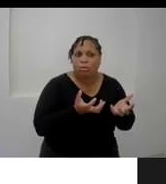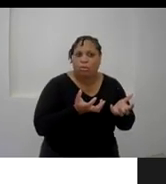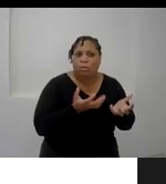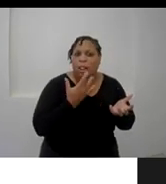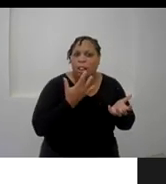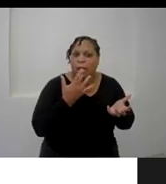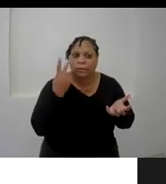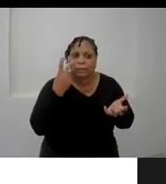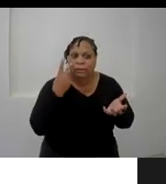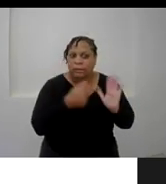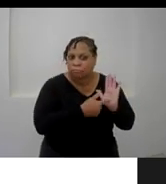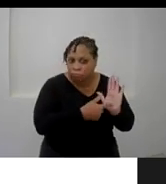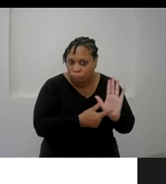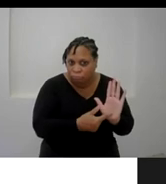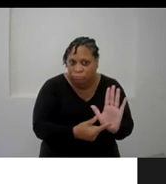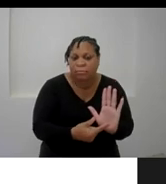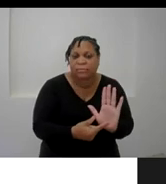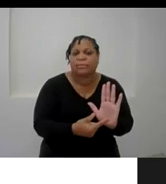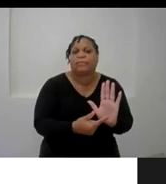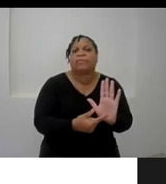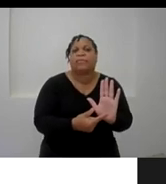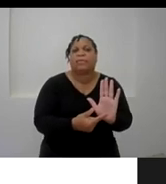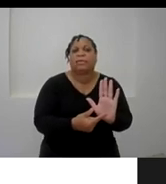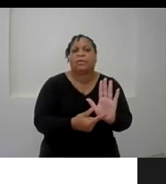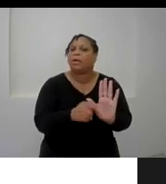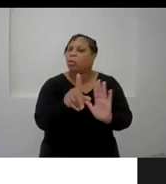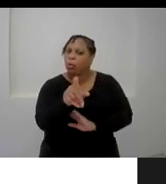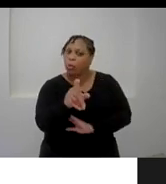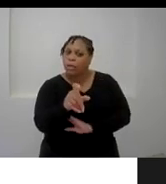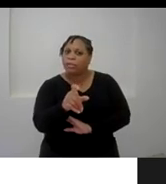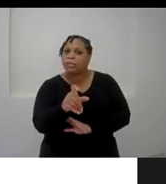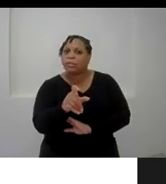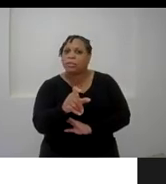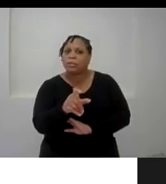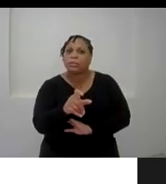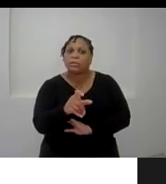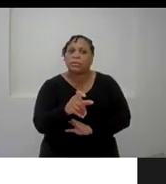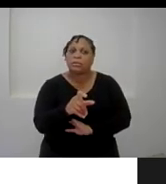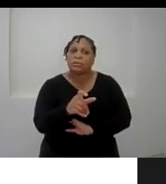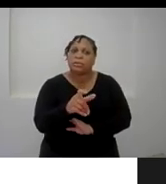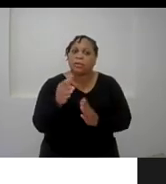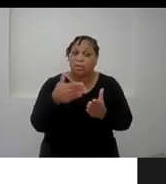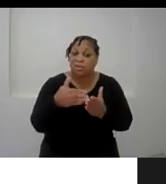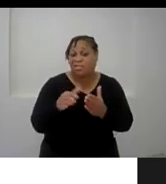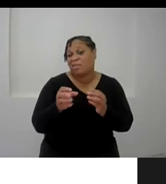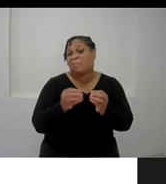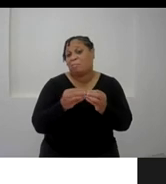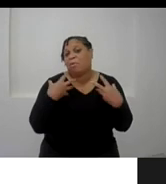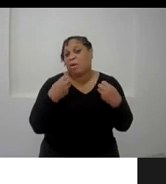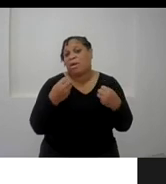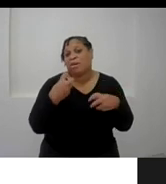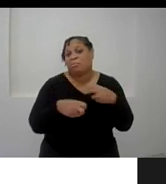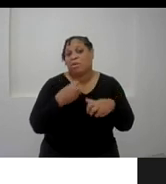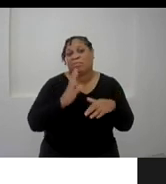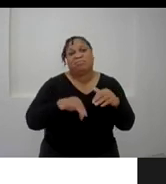see portrayed. The question of, they often have more health problems than other people